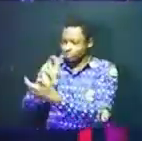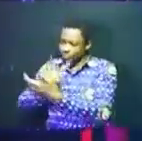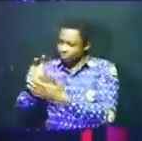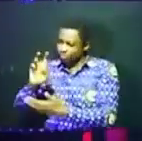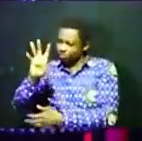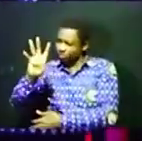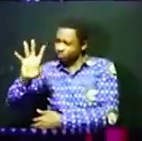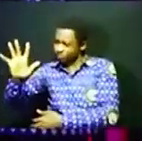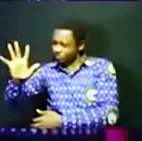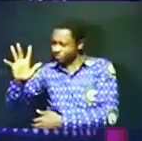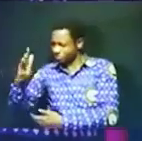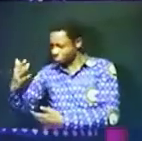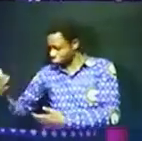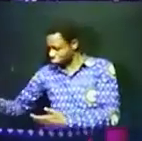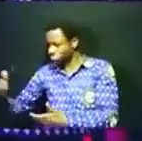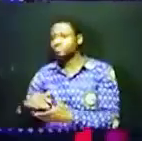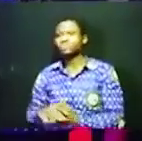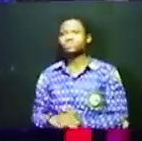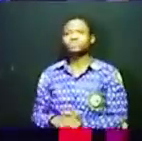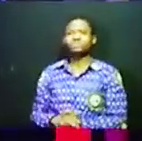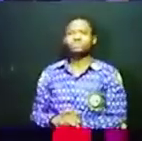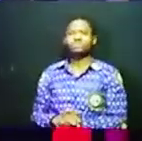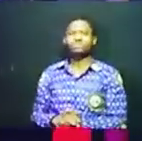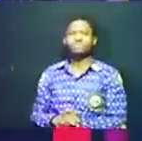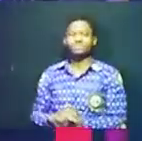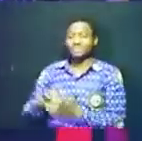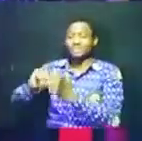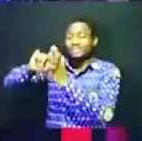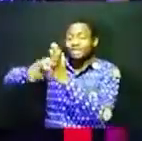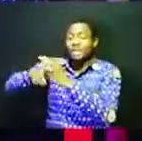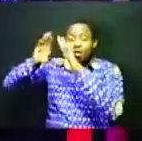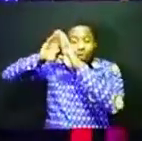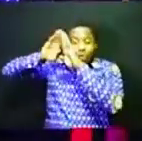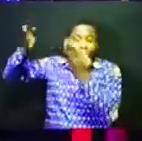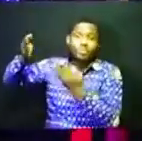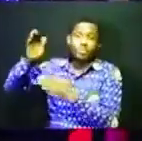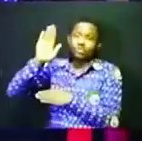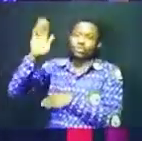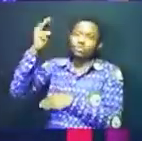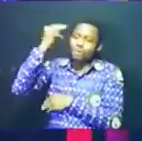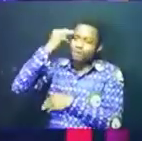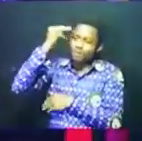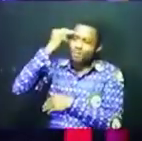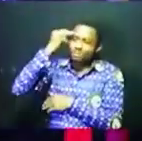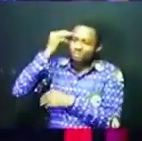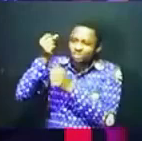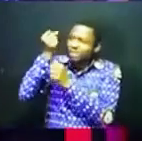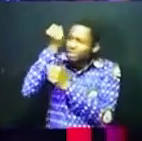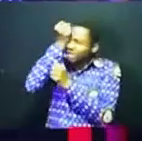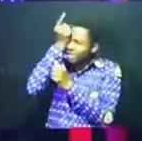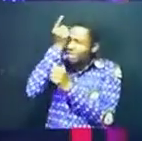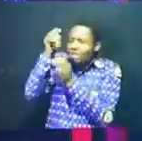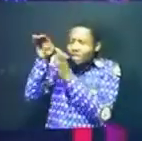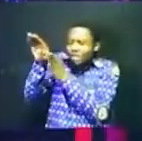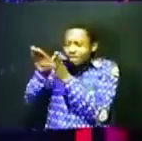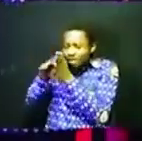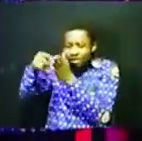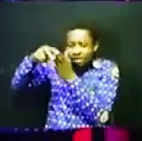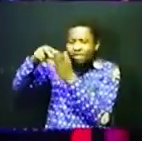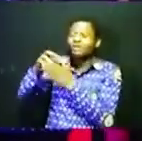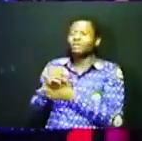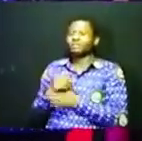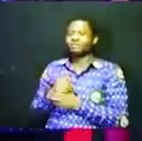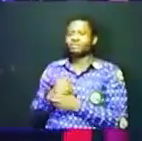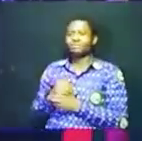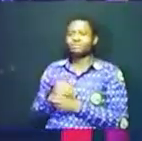45. Then he opened their minds so they could understand the scriptures. Now